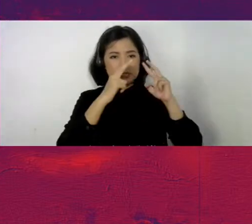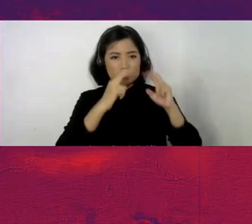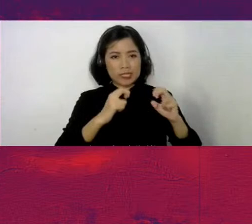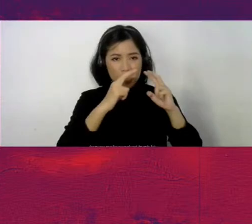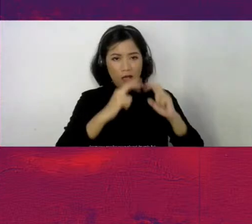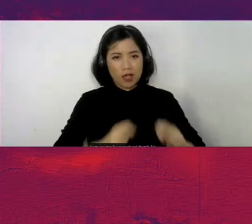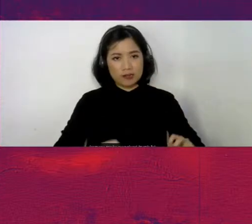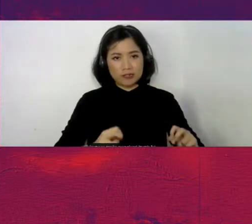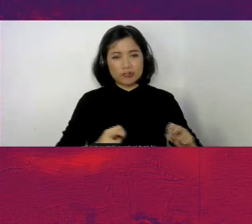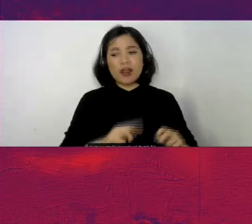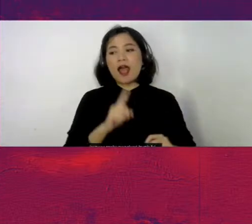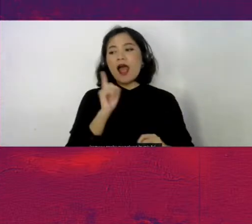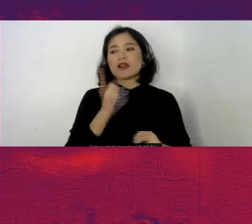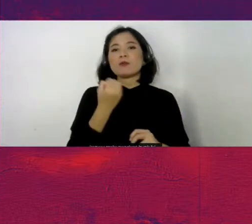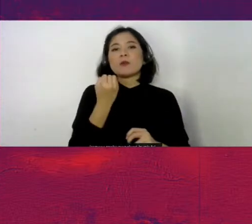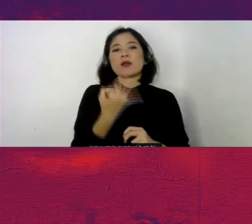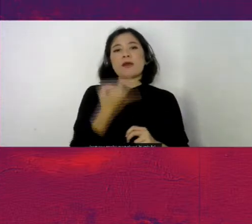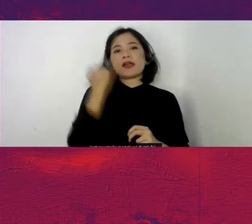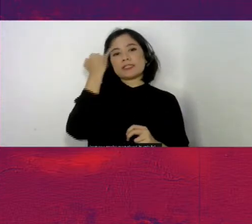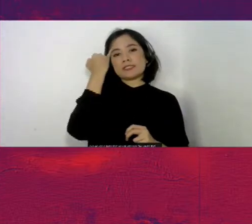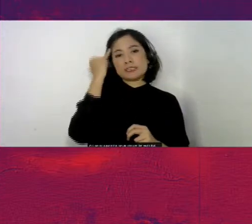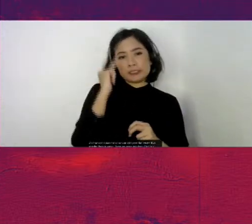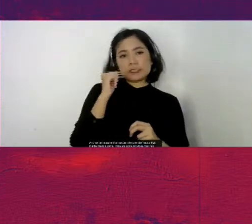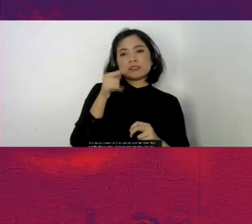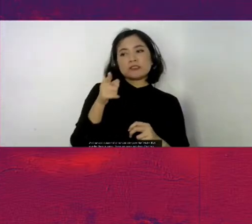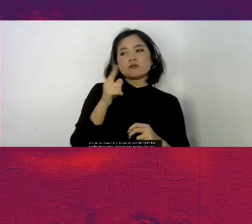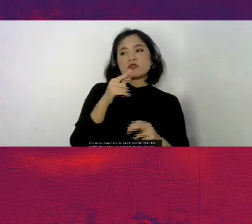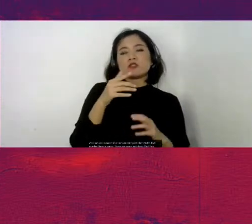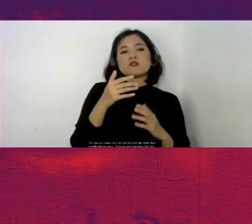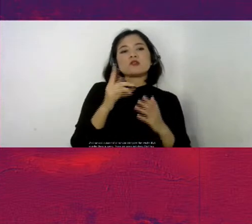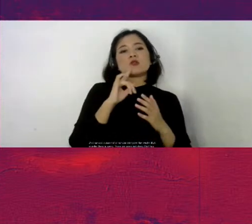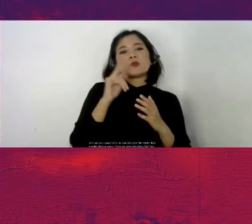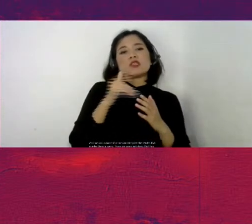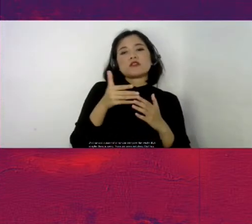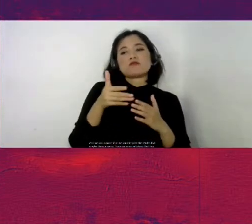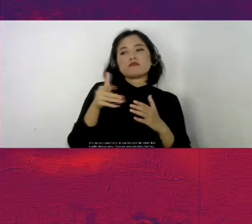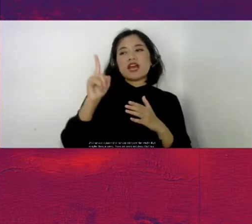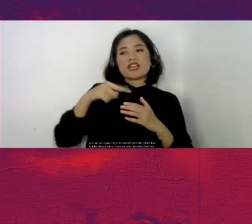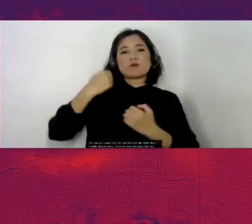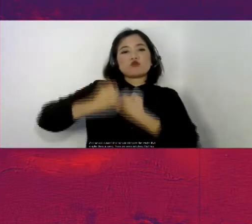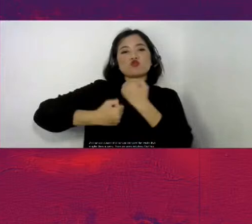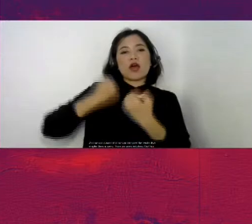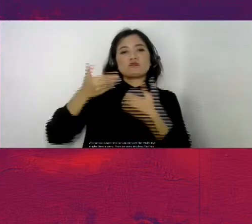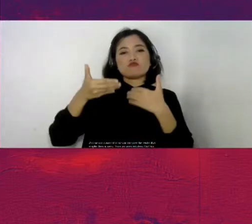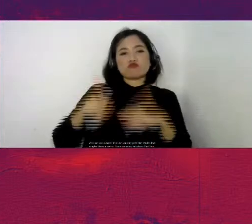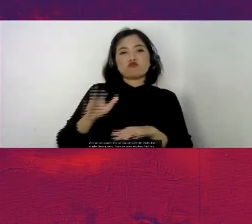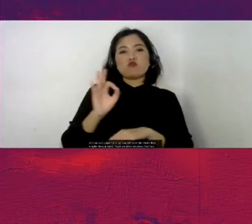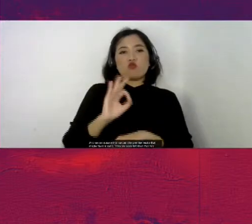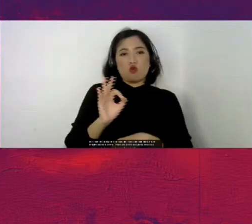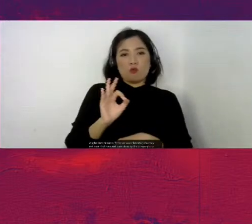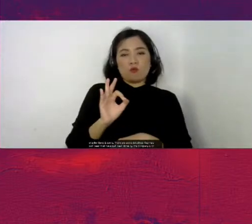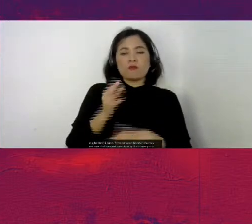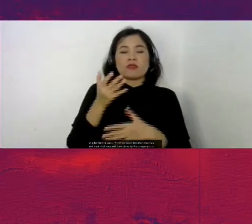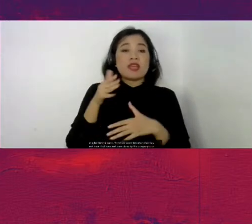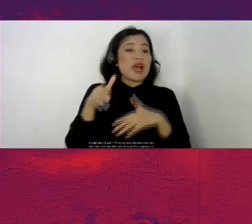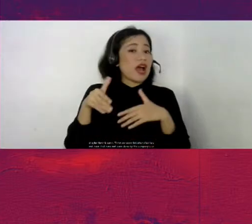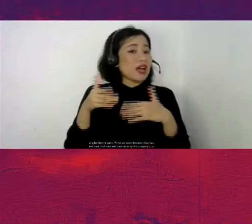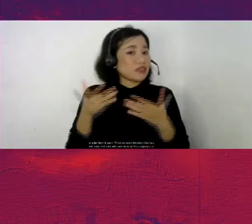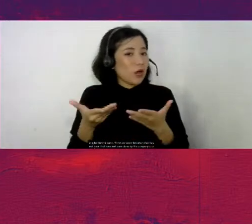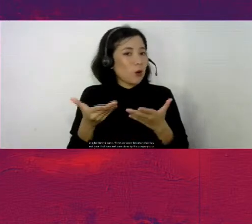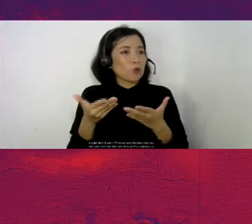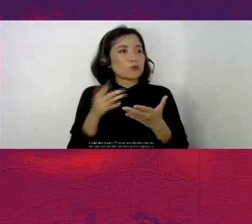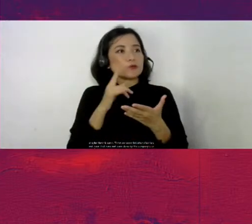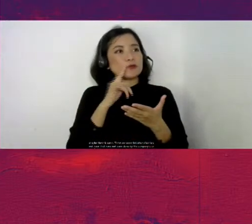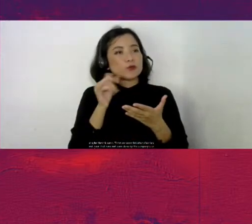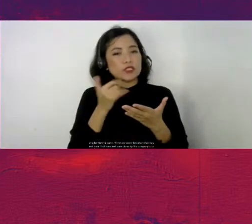some initiatives that have not been done by the companies, or maybe it only